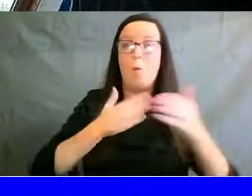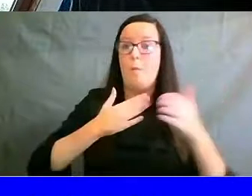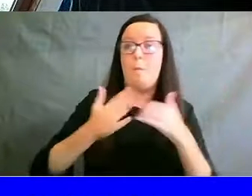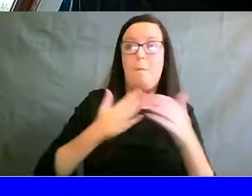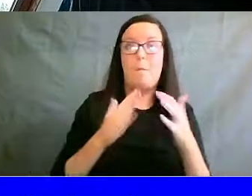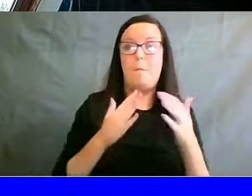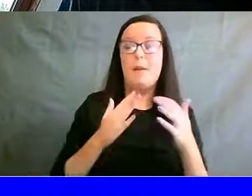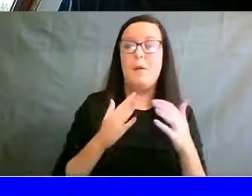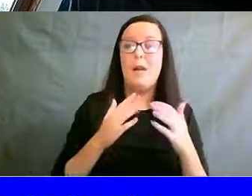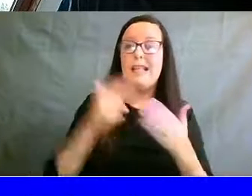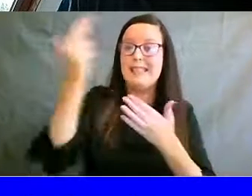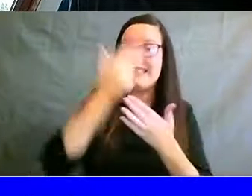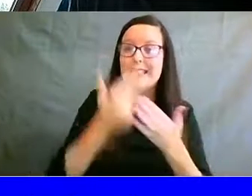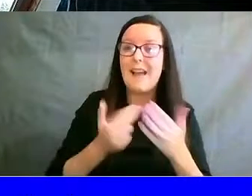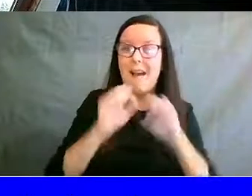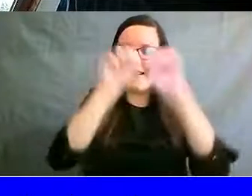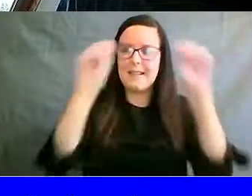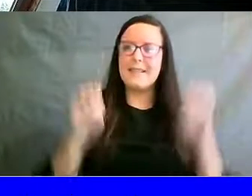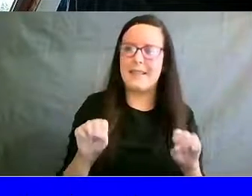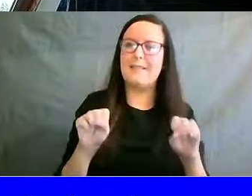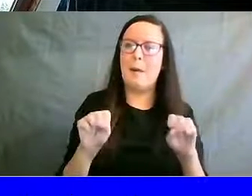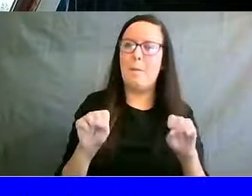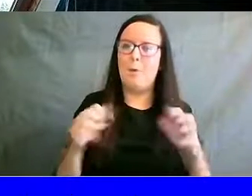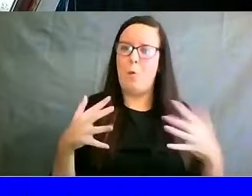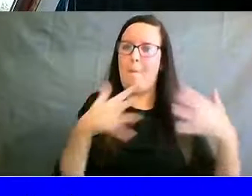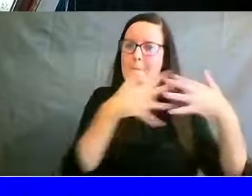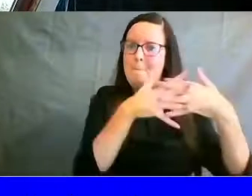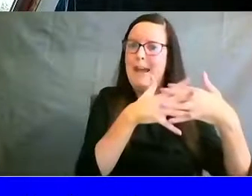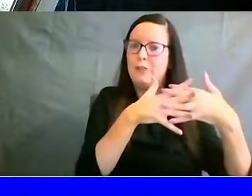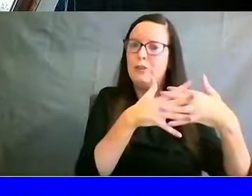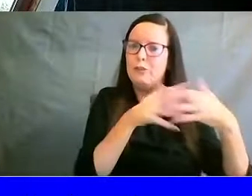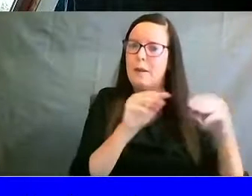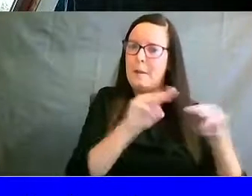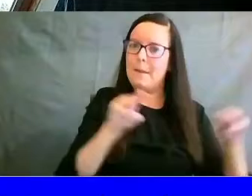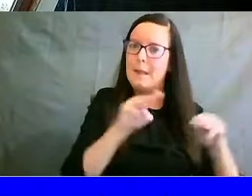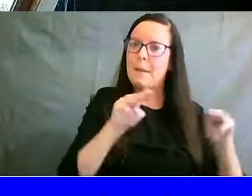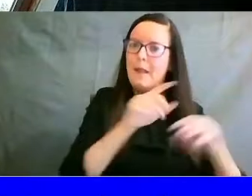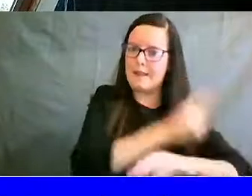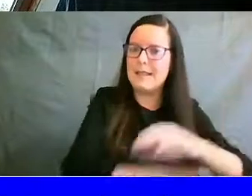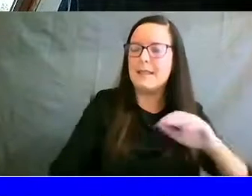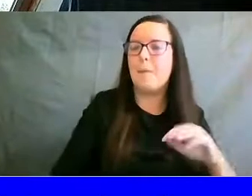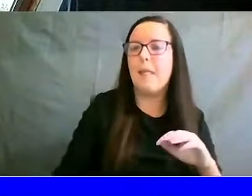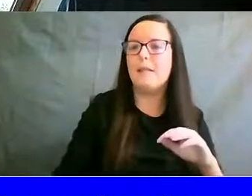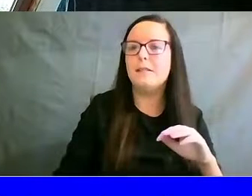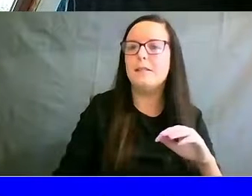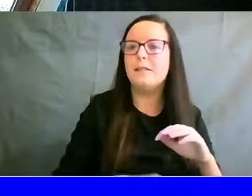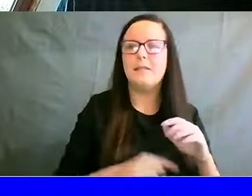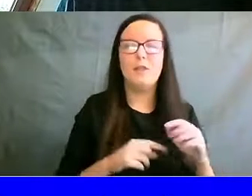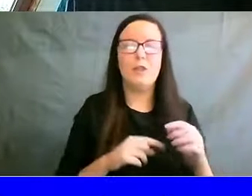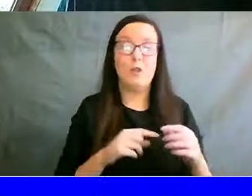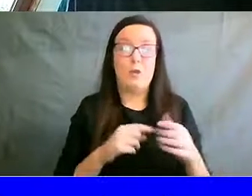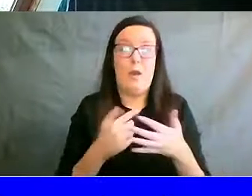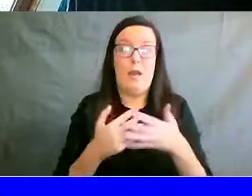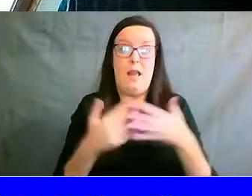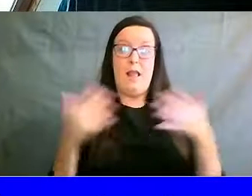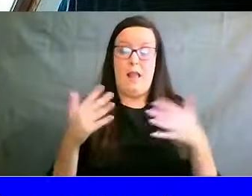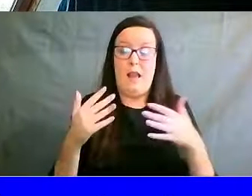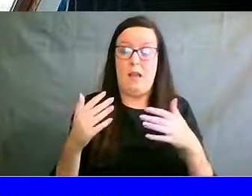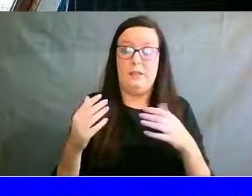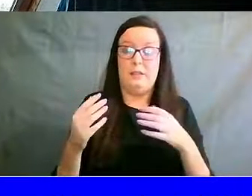with disabilities and really assess some of the reforms that have already gone through, which they haven't done, for their